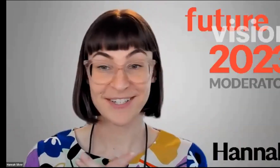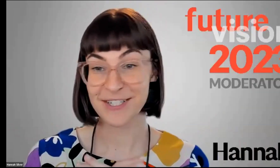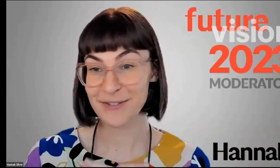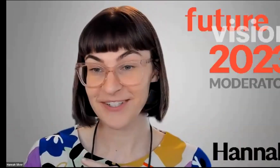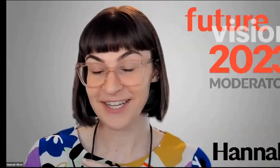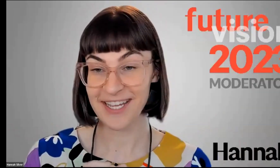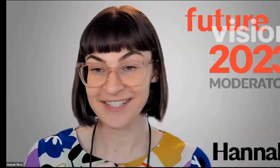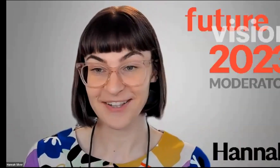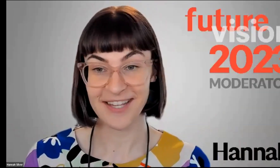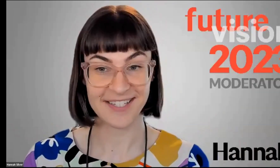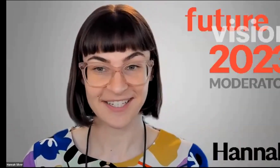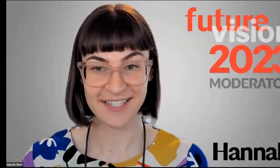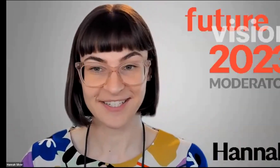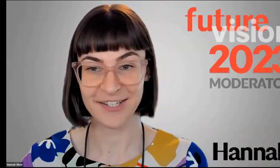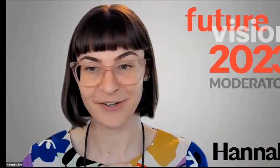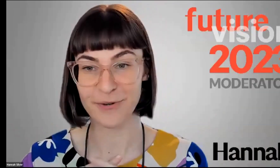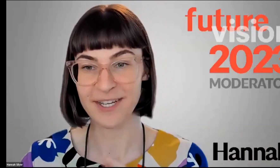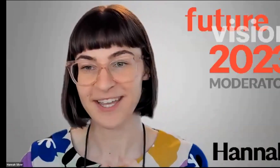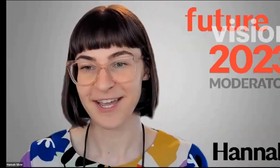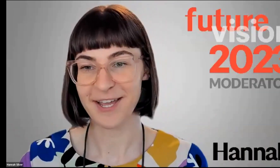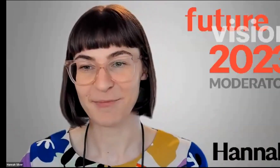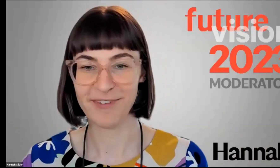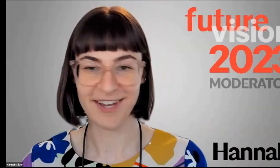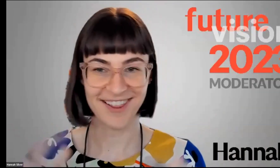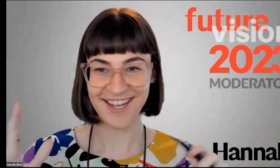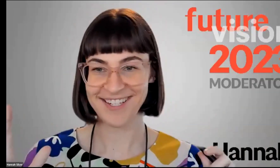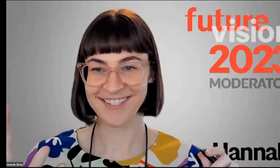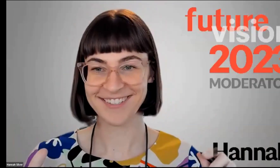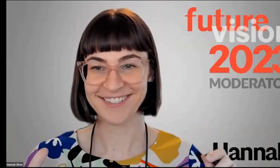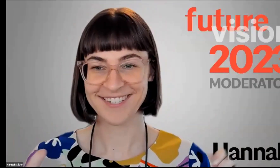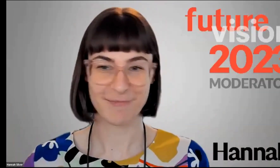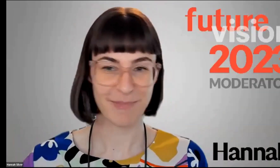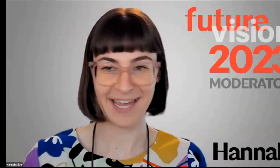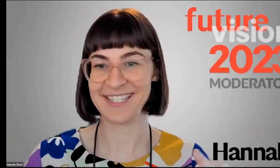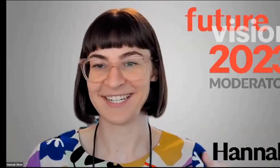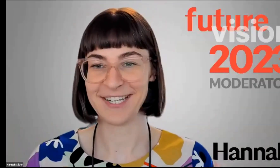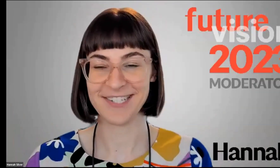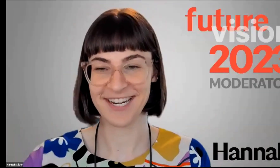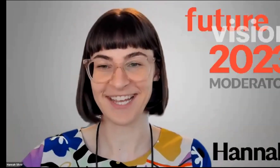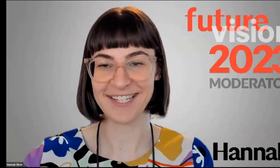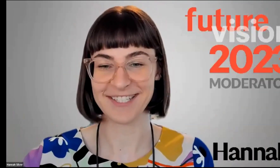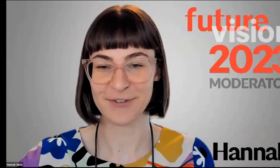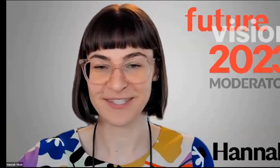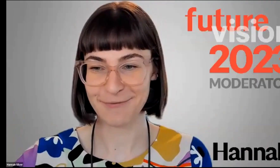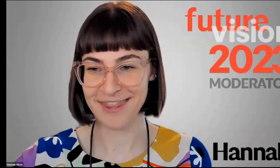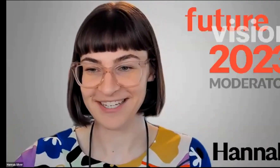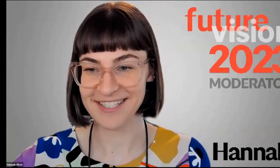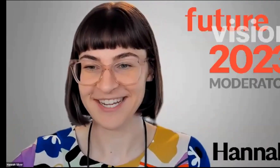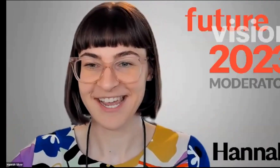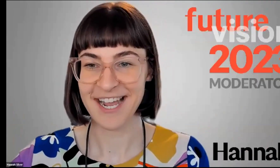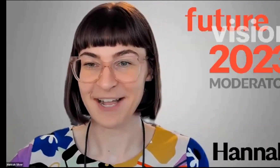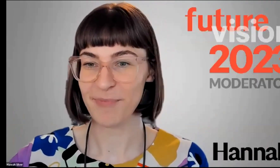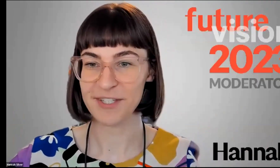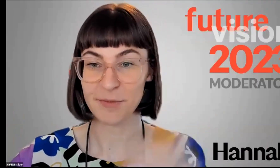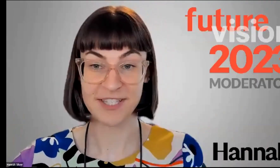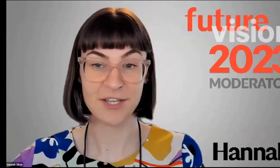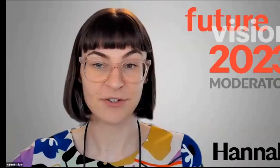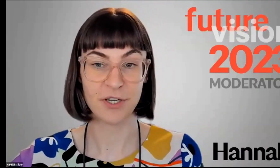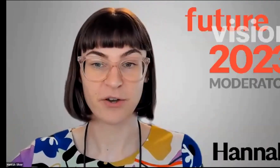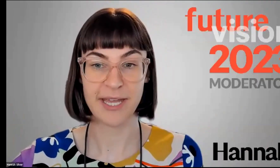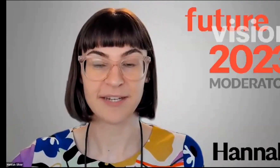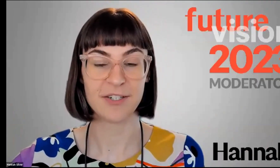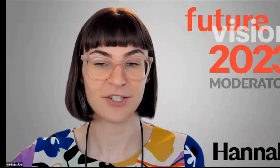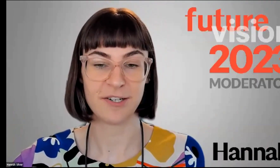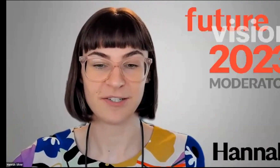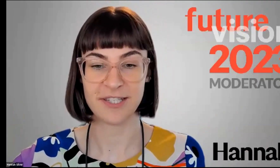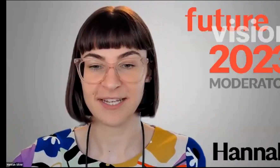We're also going to do a little ASL lesson. So we've got a lot packed in here today, so stick with us. So Monse, you